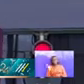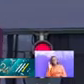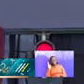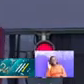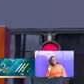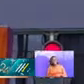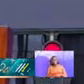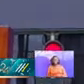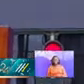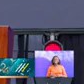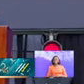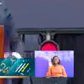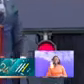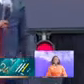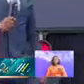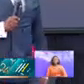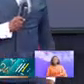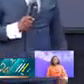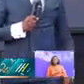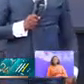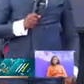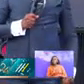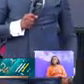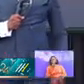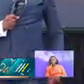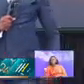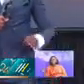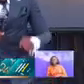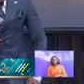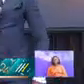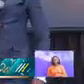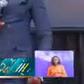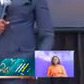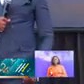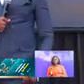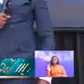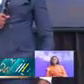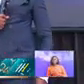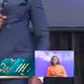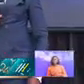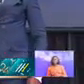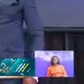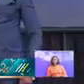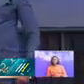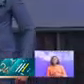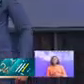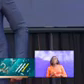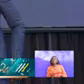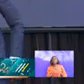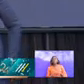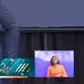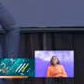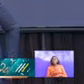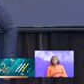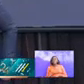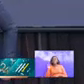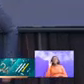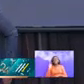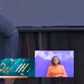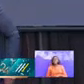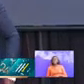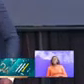man was meant to walk to a location and meet God but God arrived at the location and asked where are